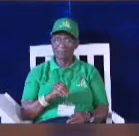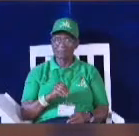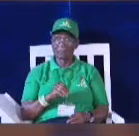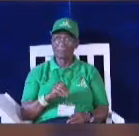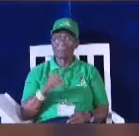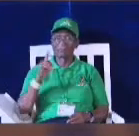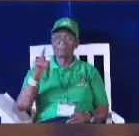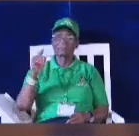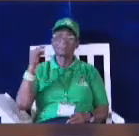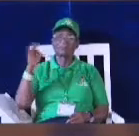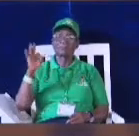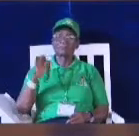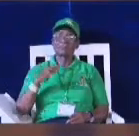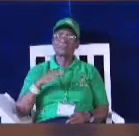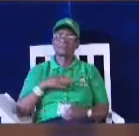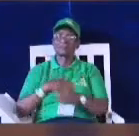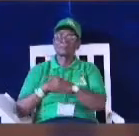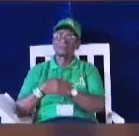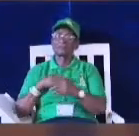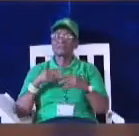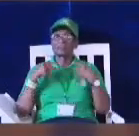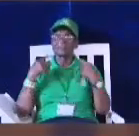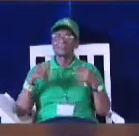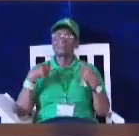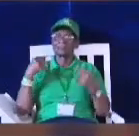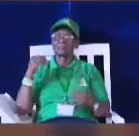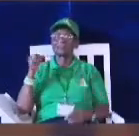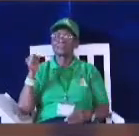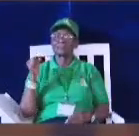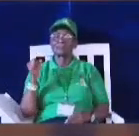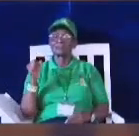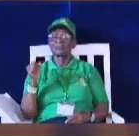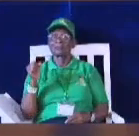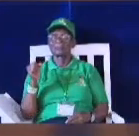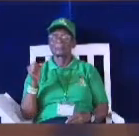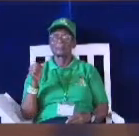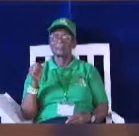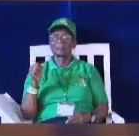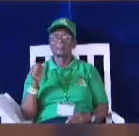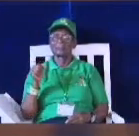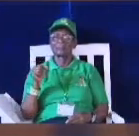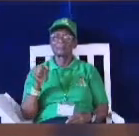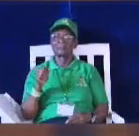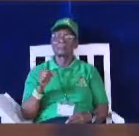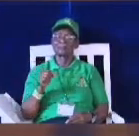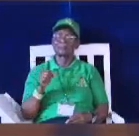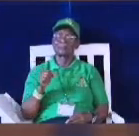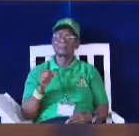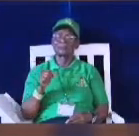One of my pastors has a nickname